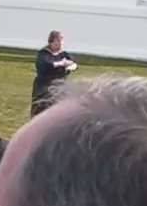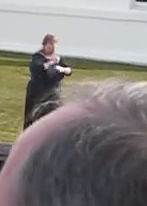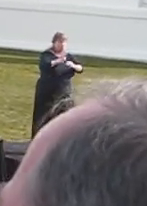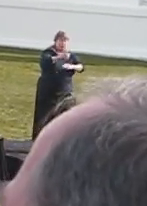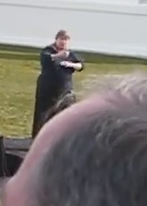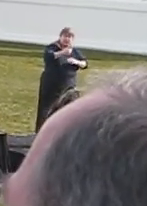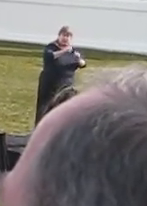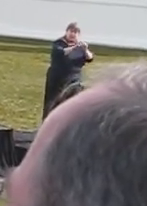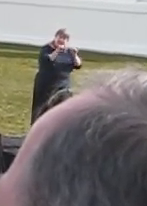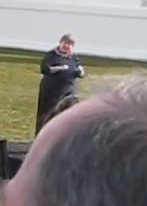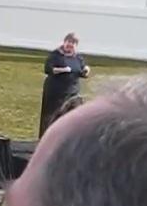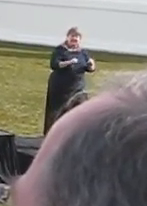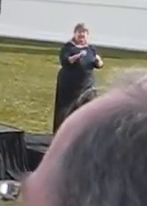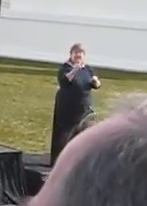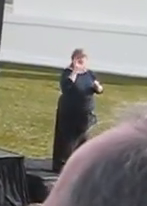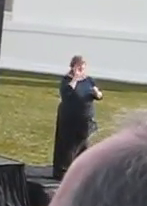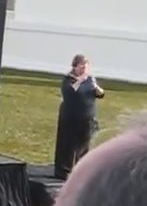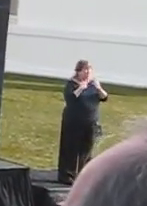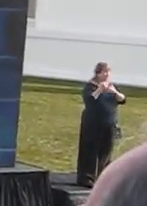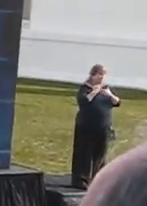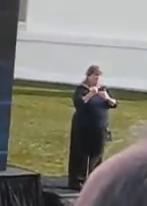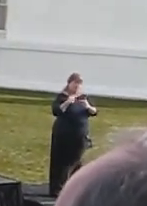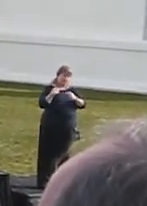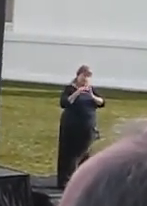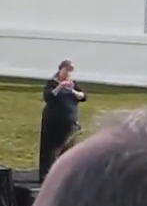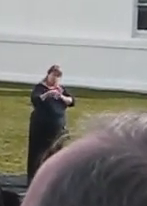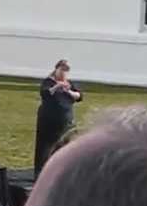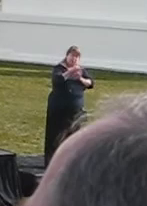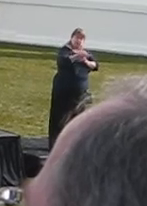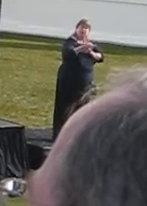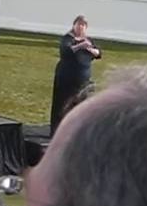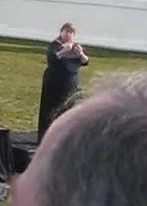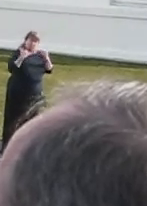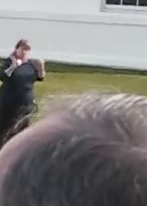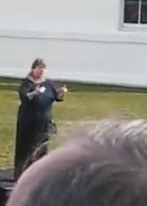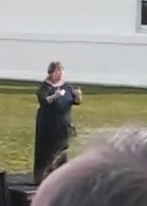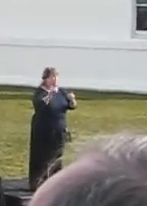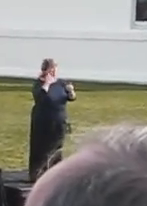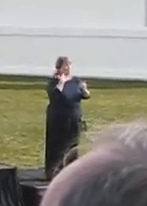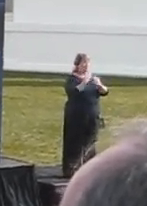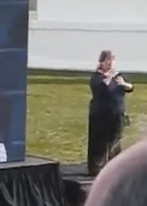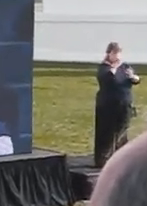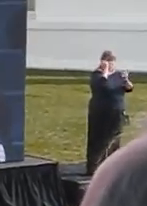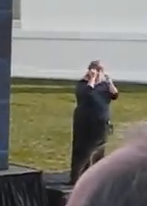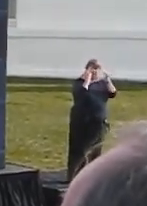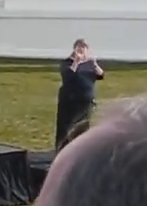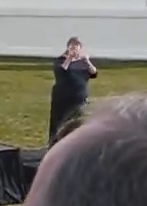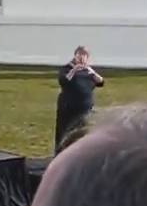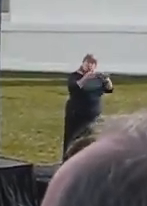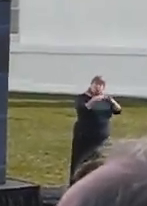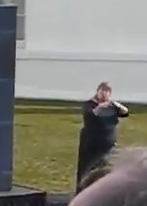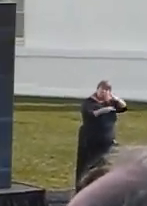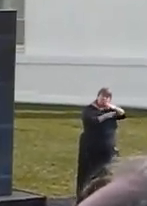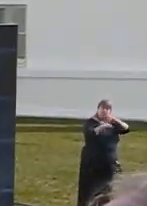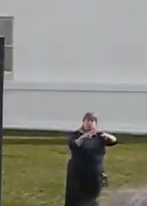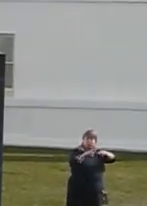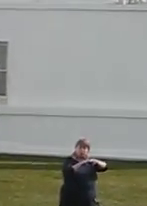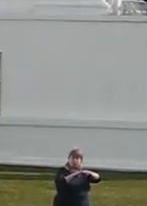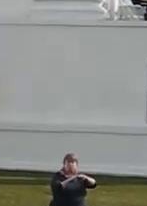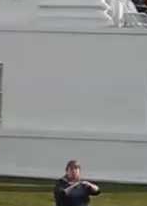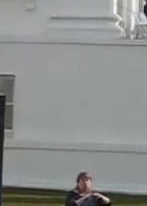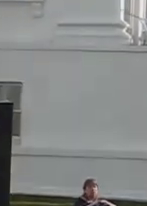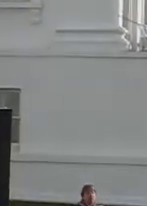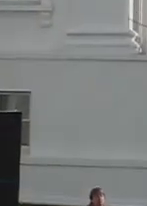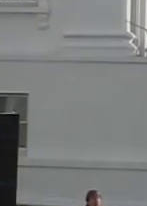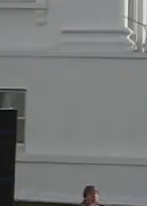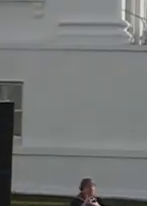system by getting long overdue projects underway, utilizing new ideas to build roads and bridges and rail and ports that we